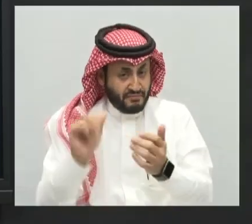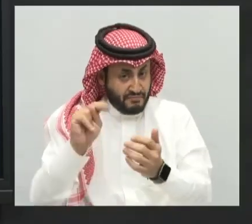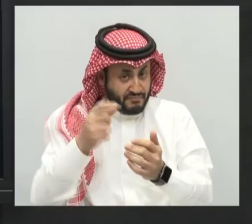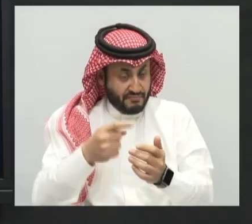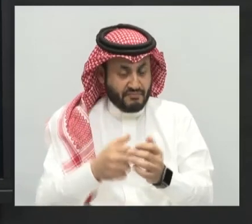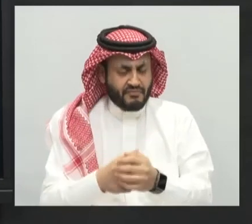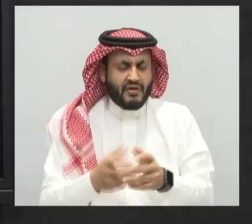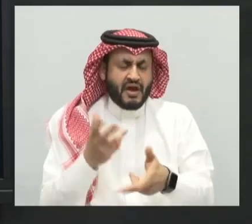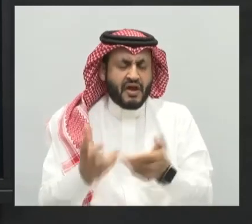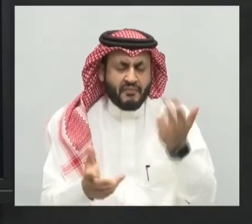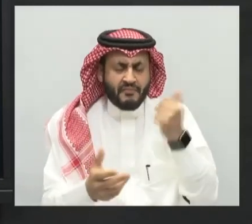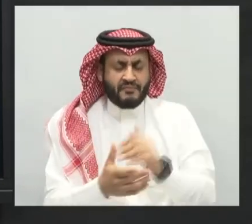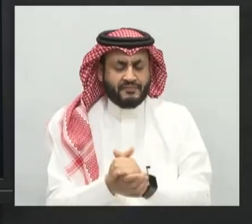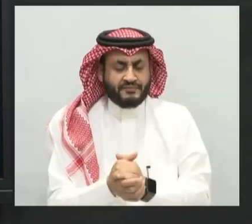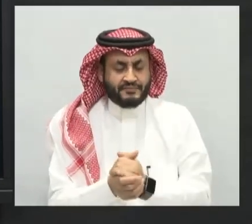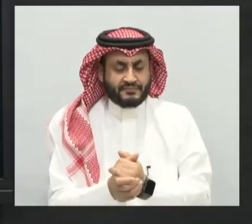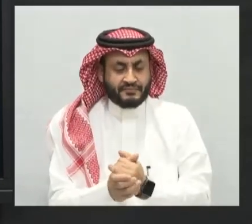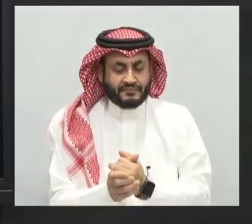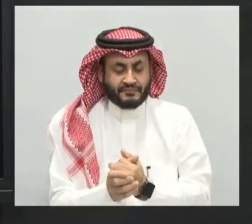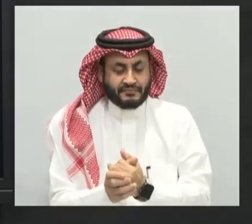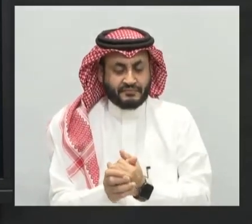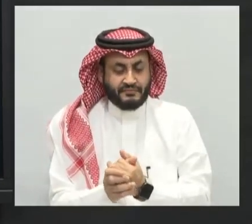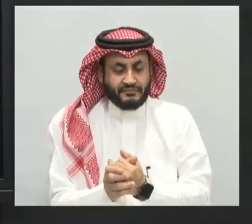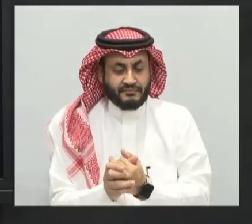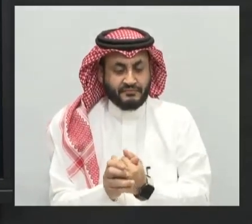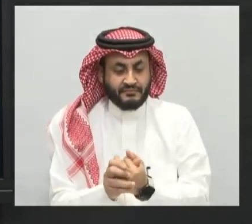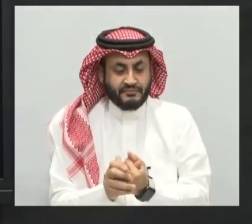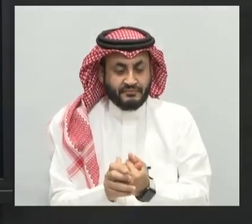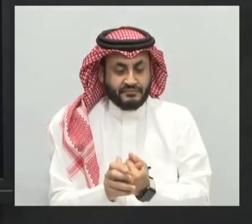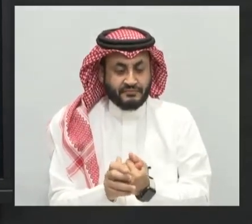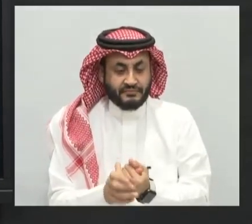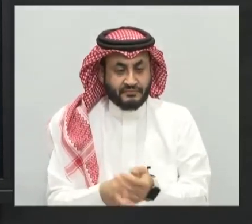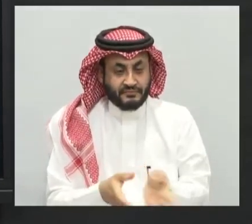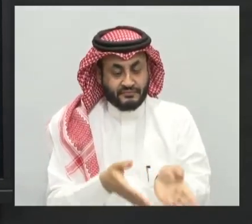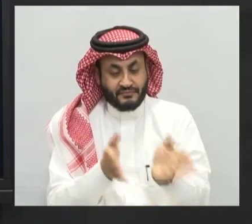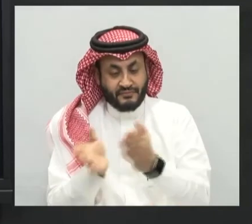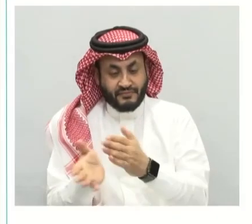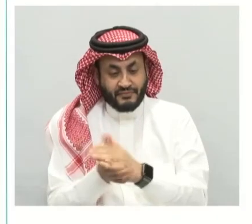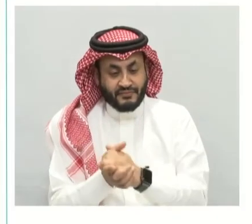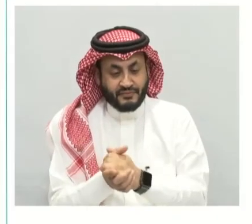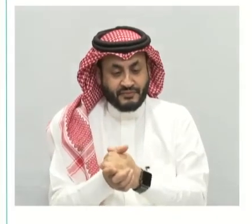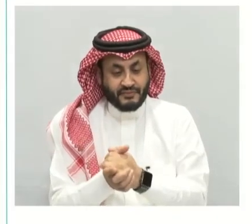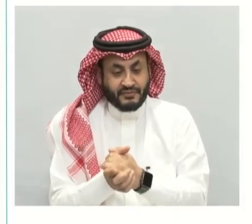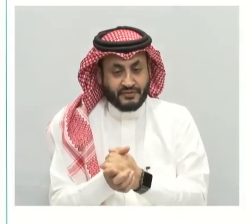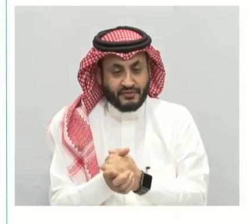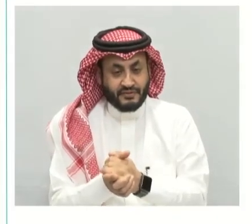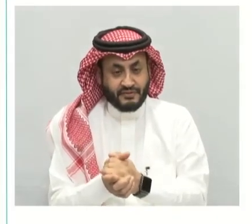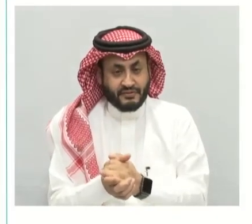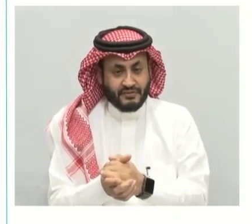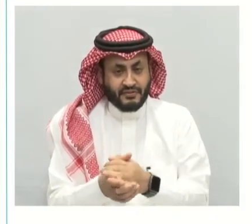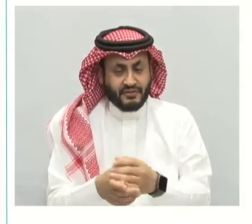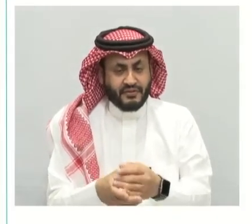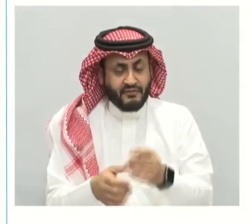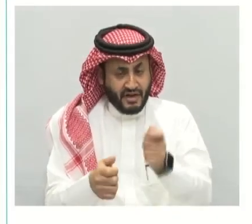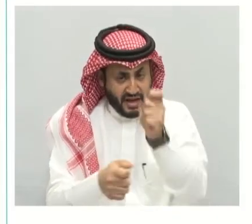we have talked about several examples of this. And also that we said we use gerund usually after